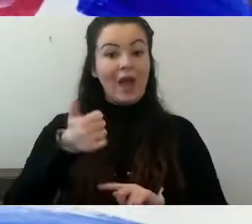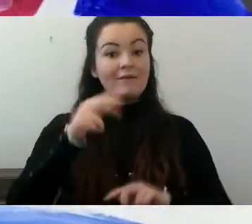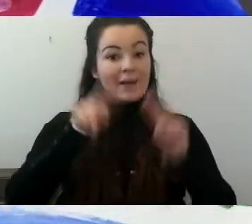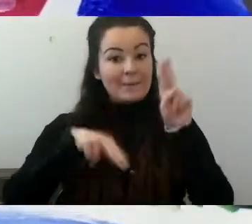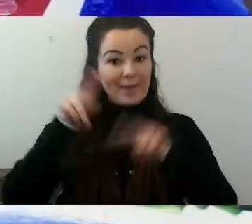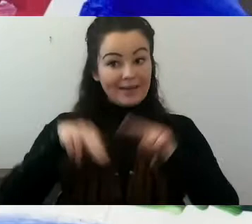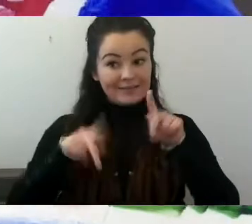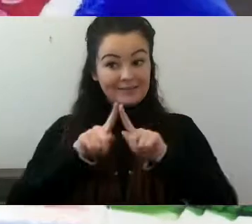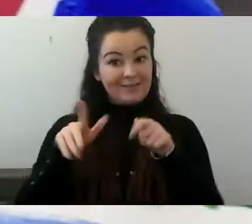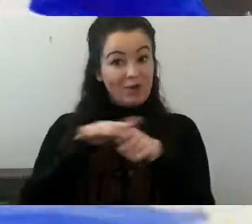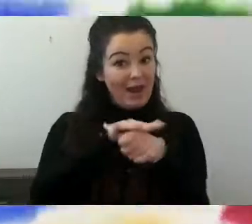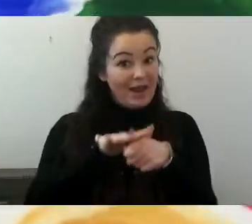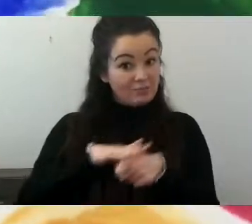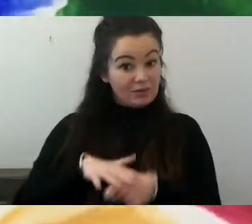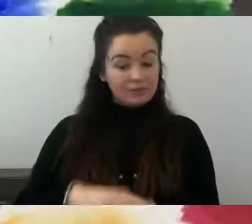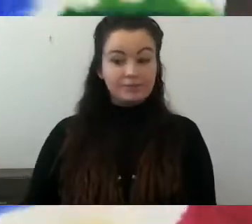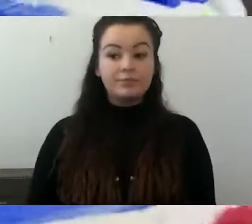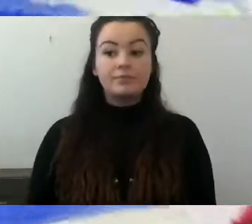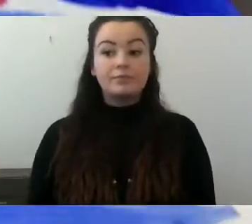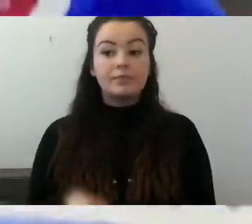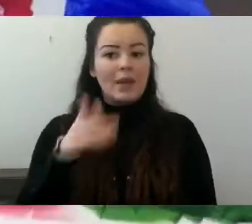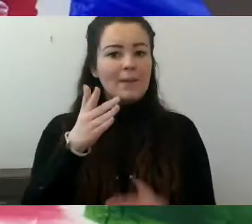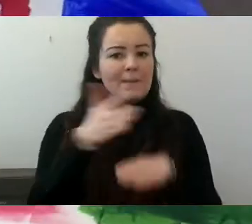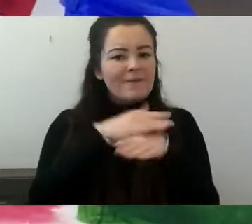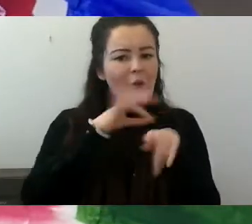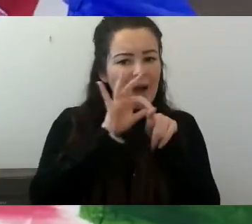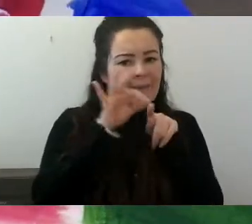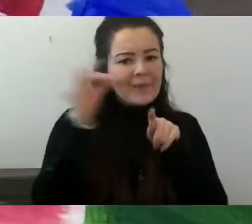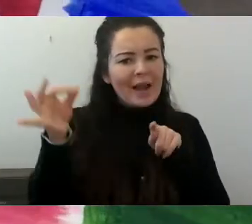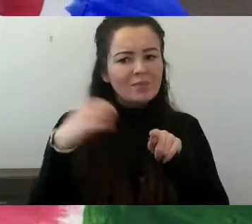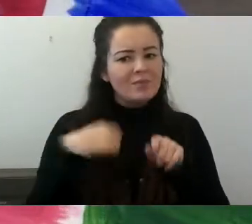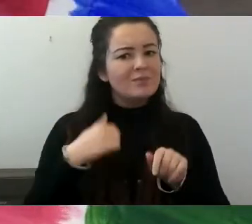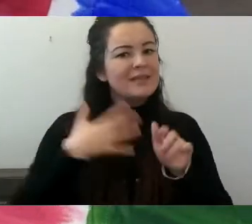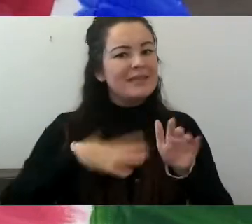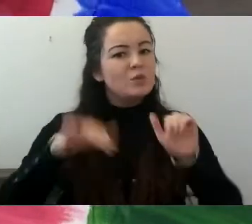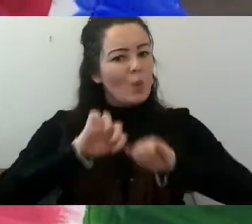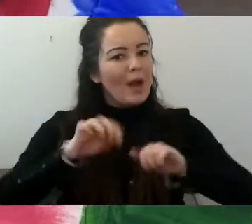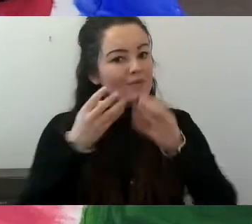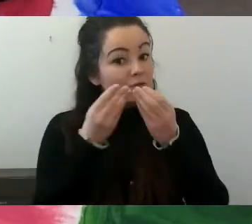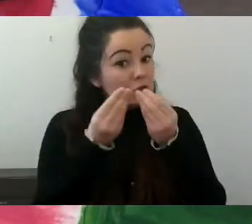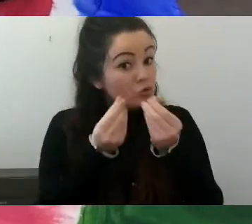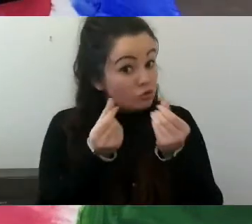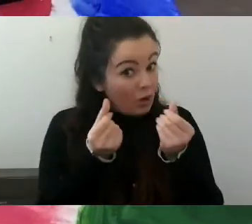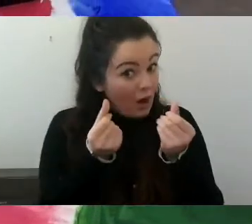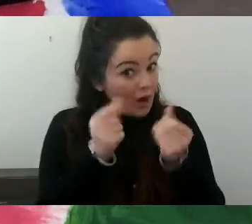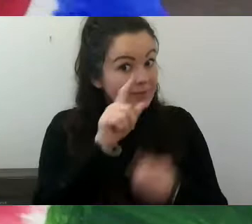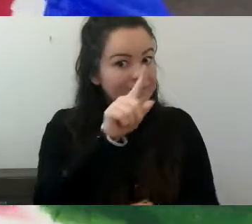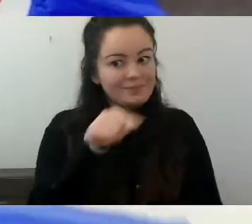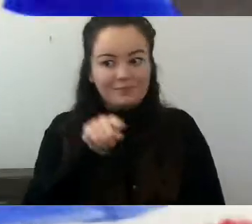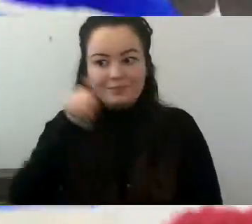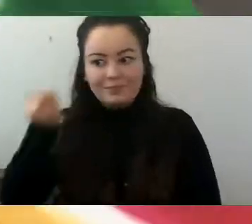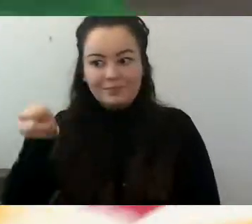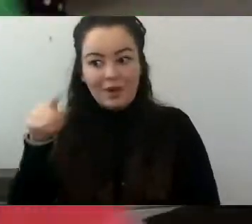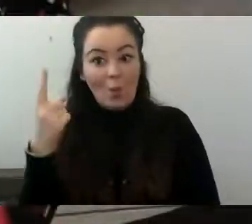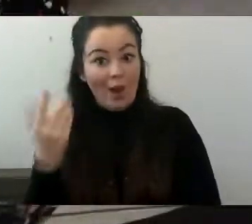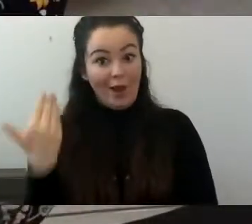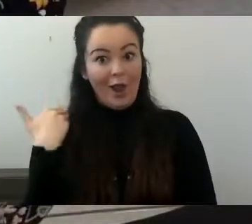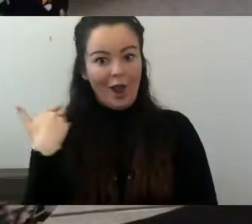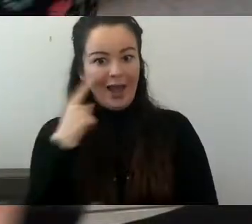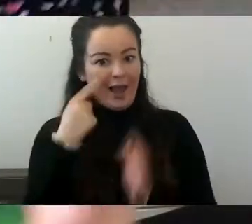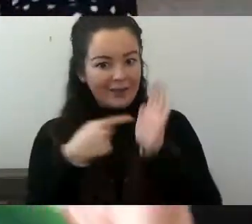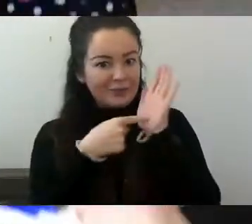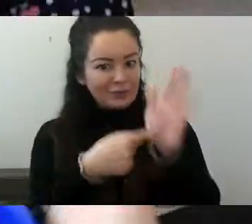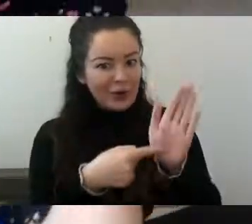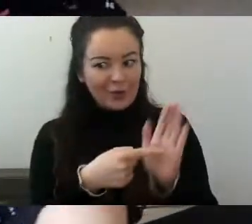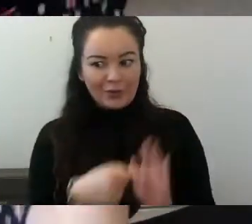page and then painting in the different areas. Now, before I peel that off, I want to wait for it to dry. So here's one